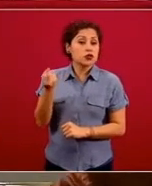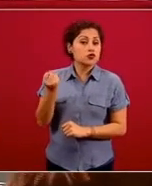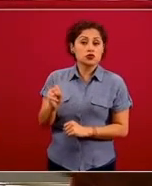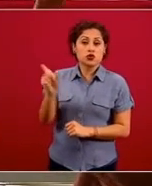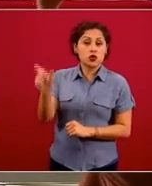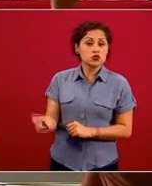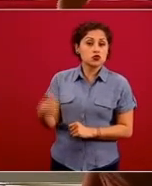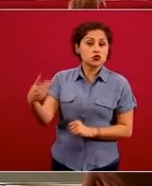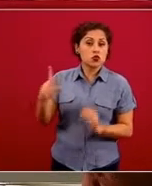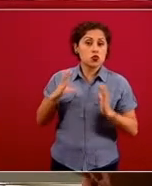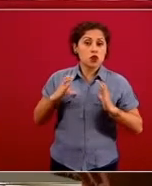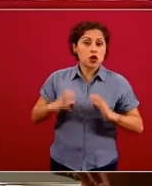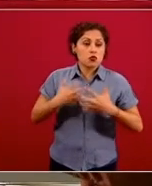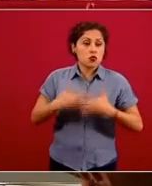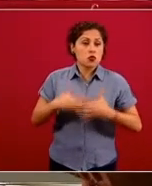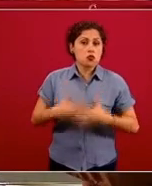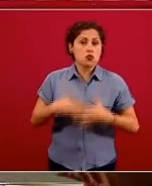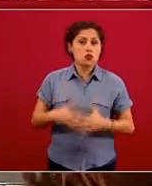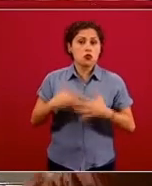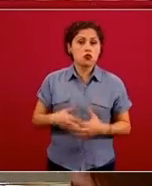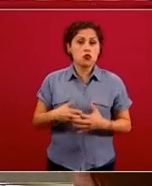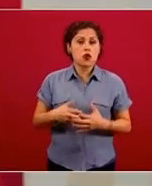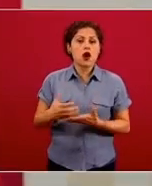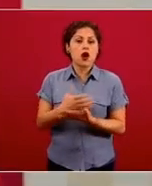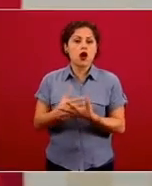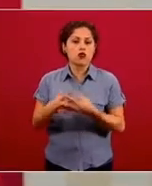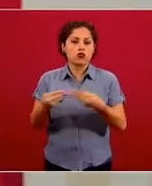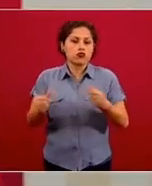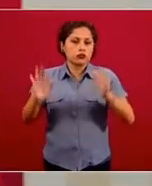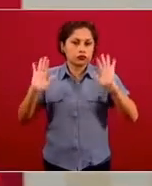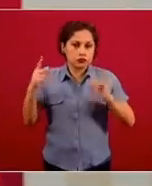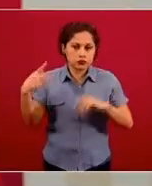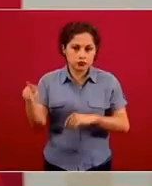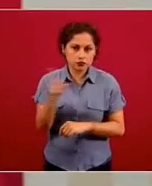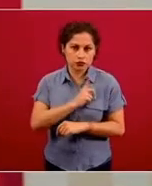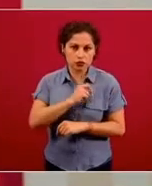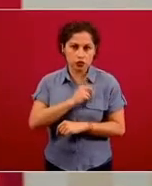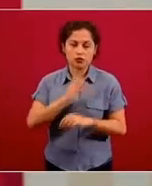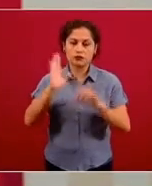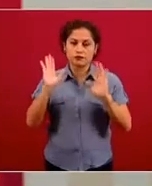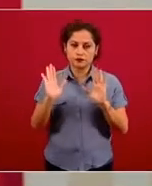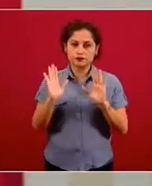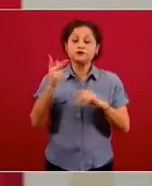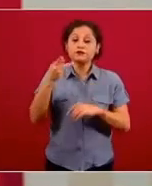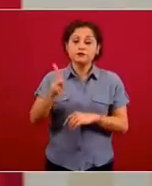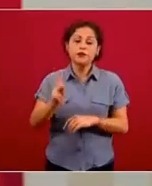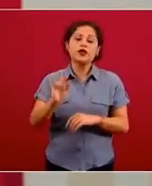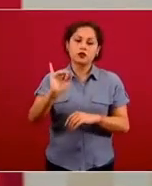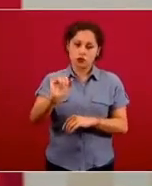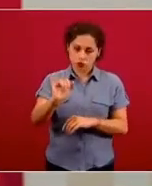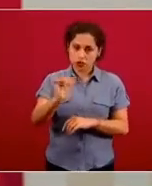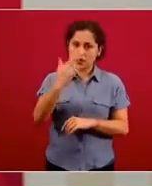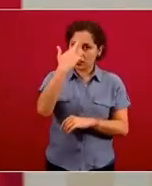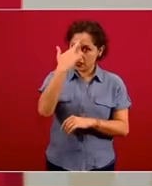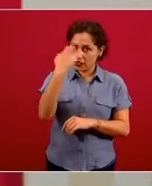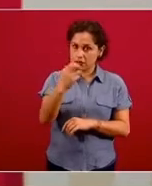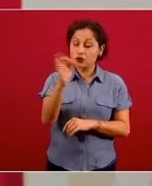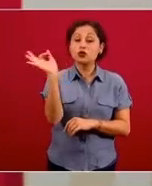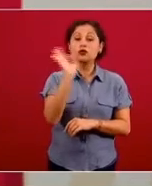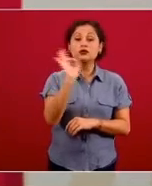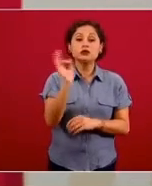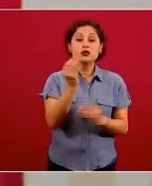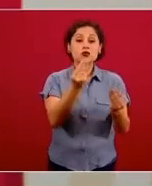have the body be able to heal itself and go forward. So if we did have